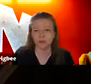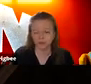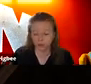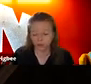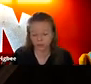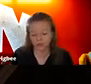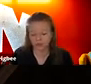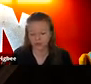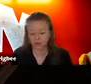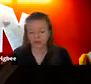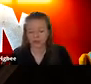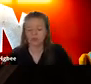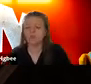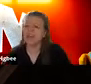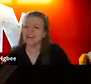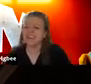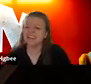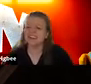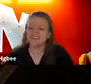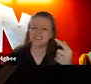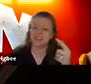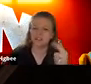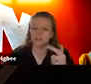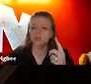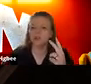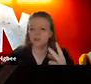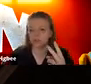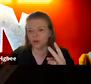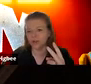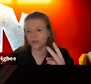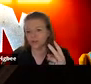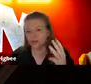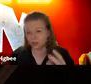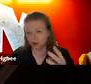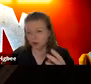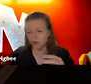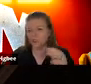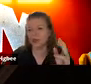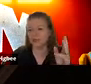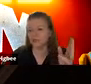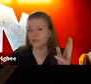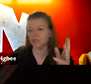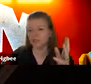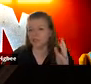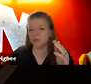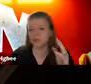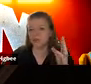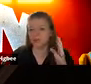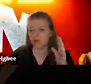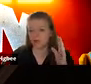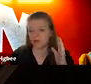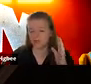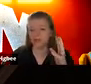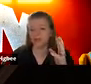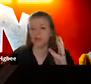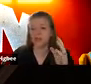showroom floor, and CES is the Consumer Electronics Show, which happens in Vegas, and it's one of the